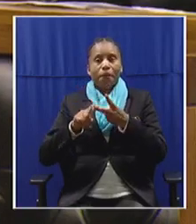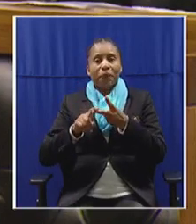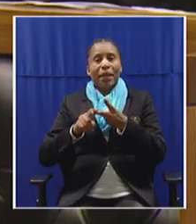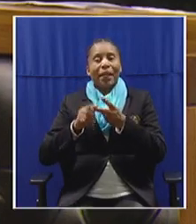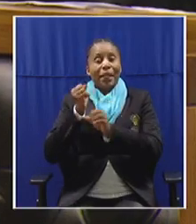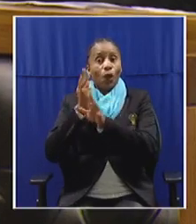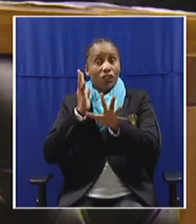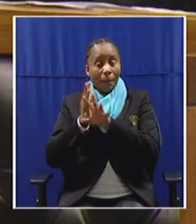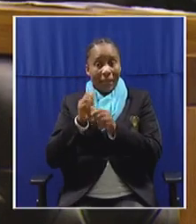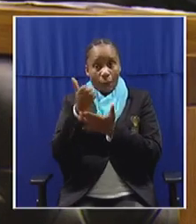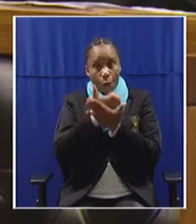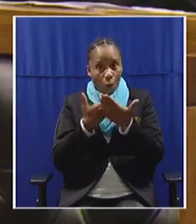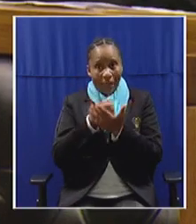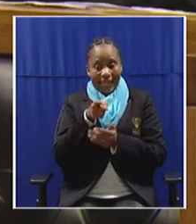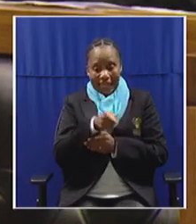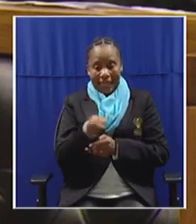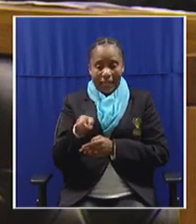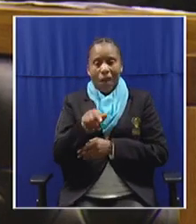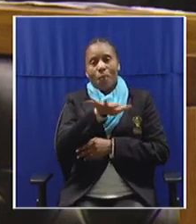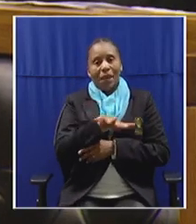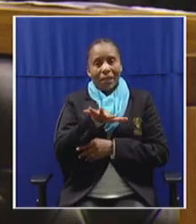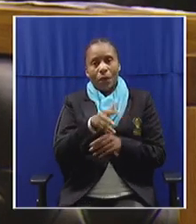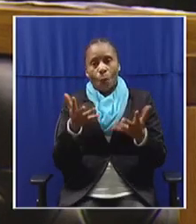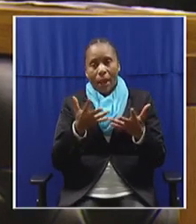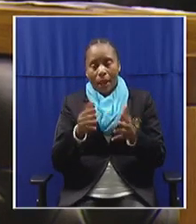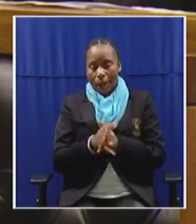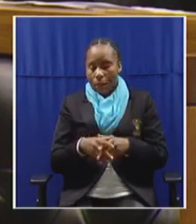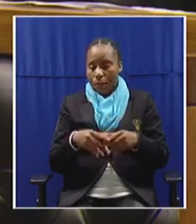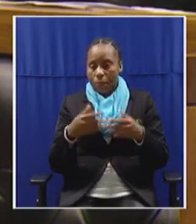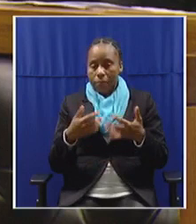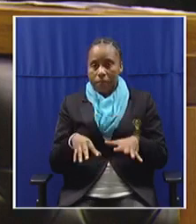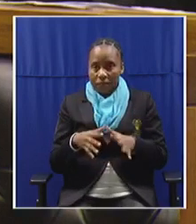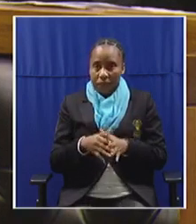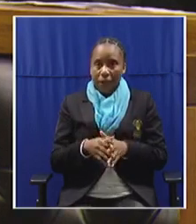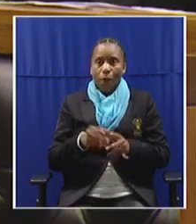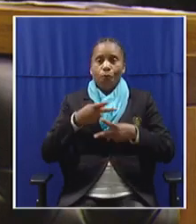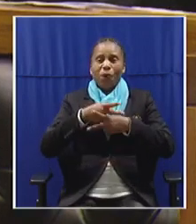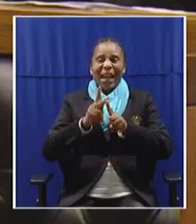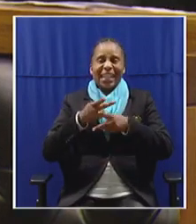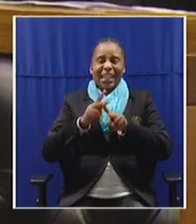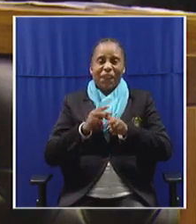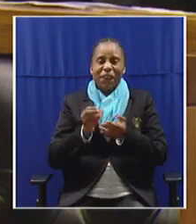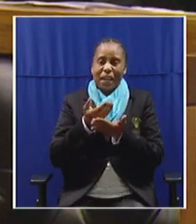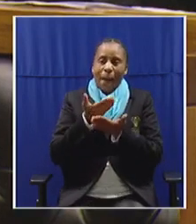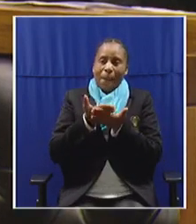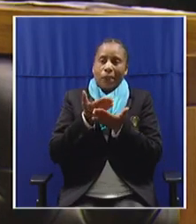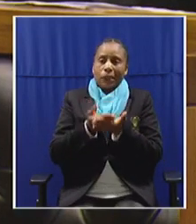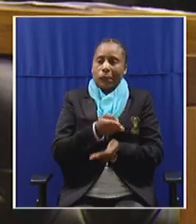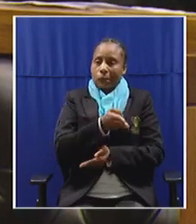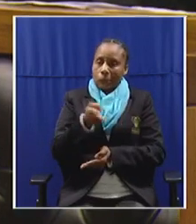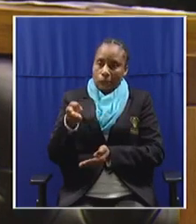places where there's vast, untapped, productive capacities and